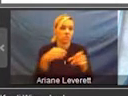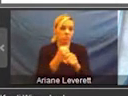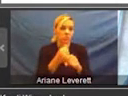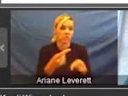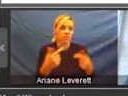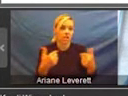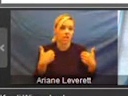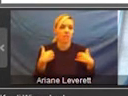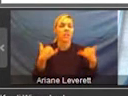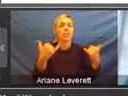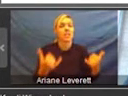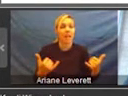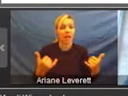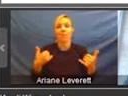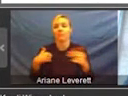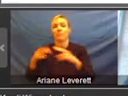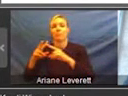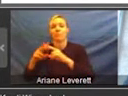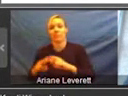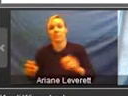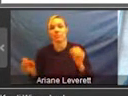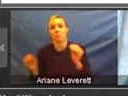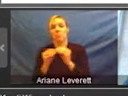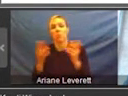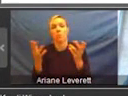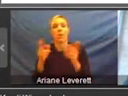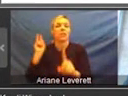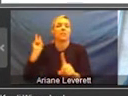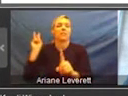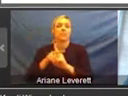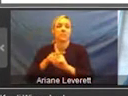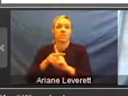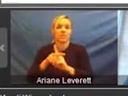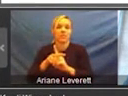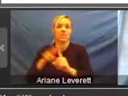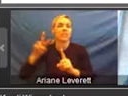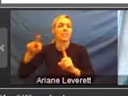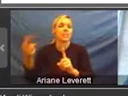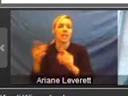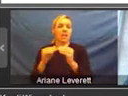dive more in the practical part. So that is the second level,